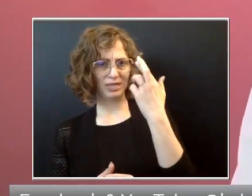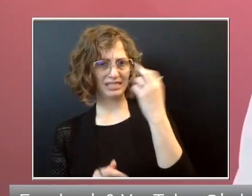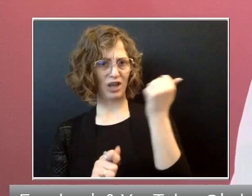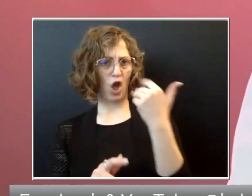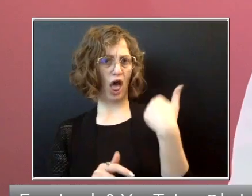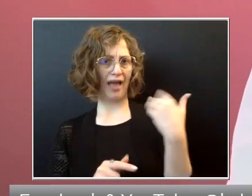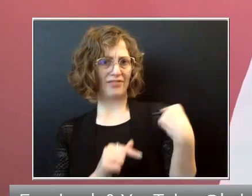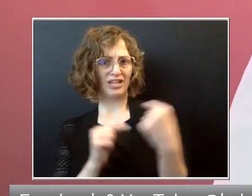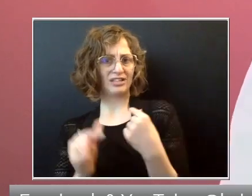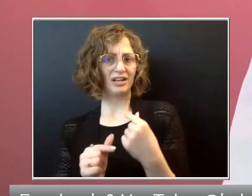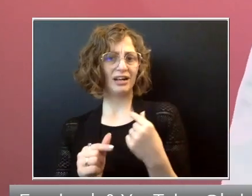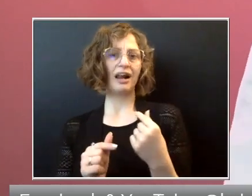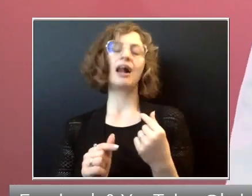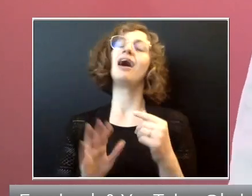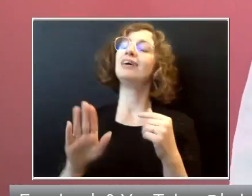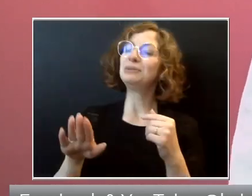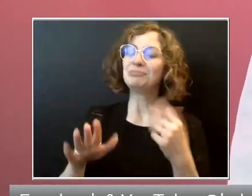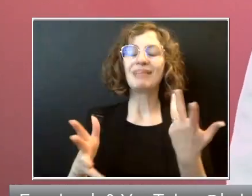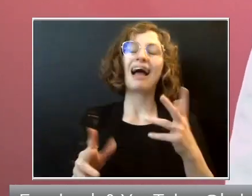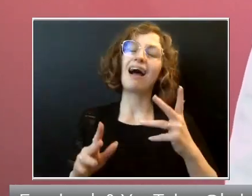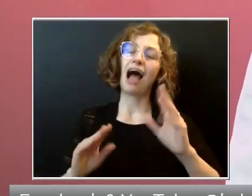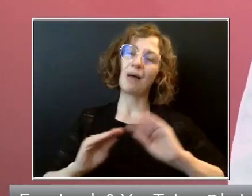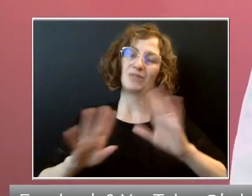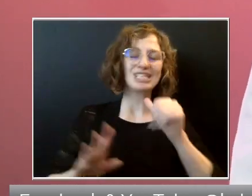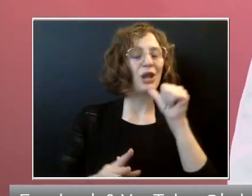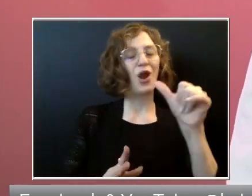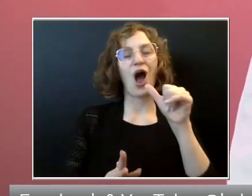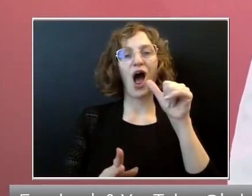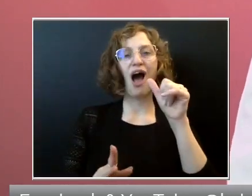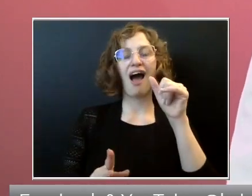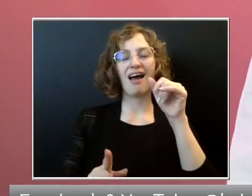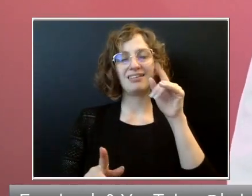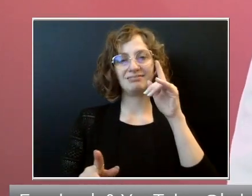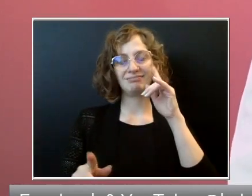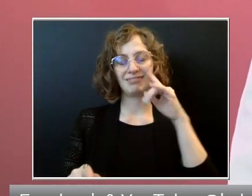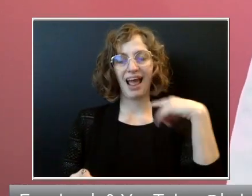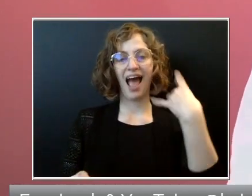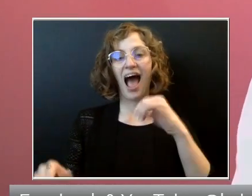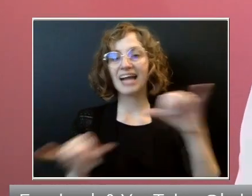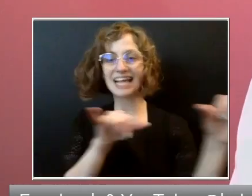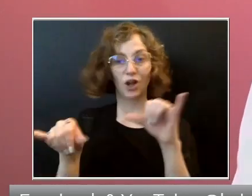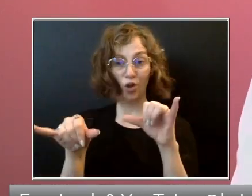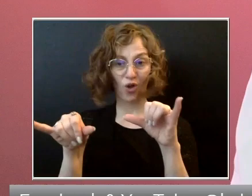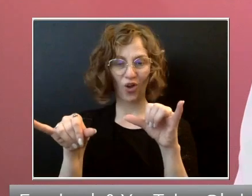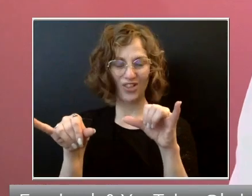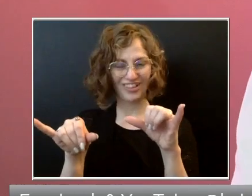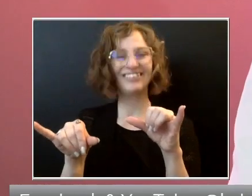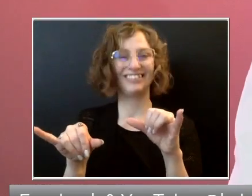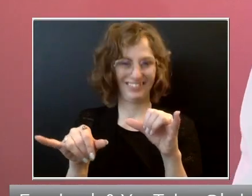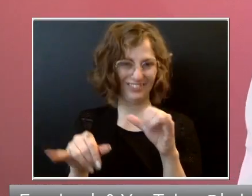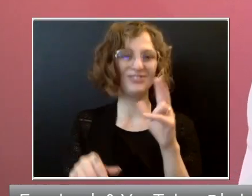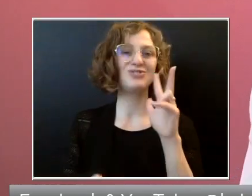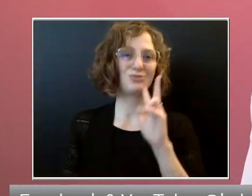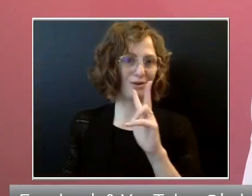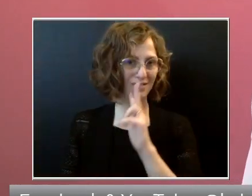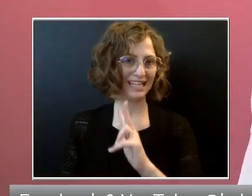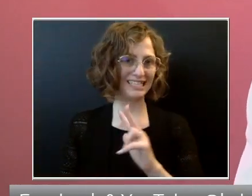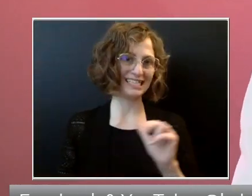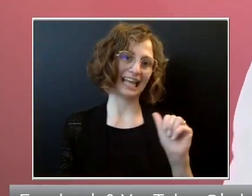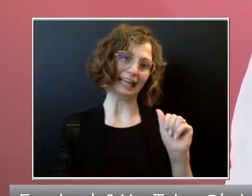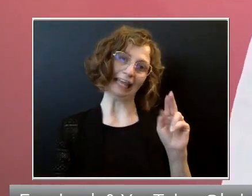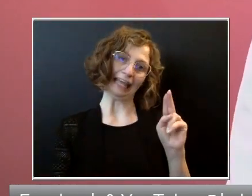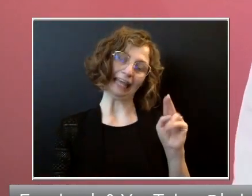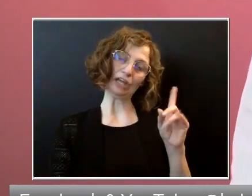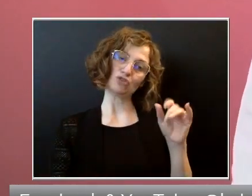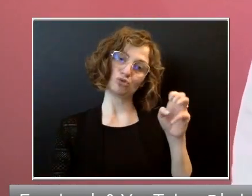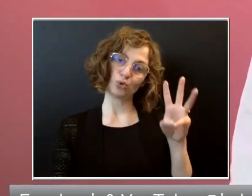tell from the pictures, these are not clearly identical triplets. Certainly Andrew is not identical with his sisters, but